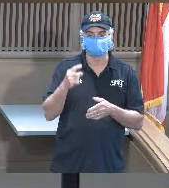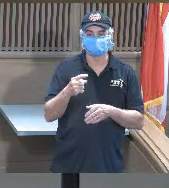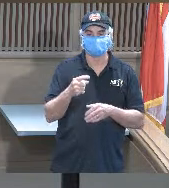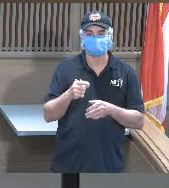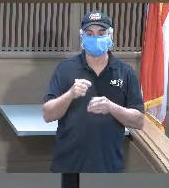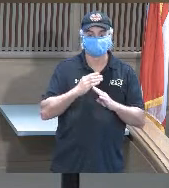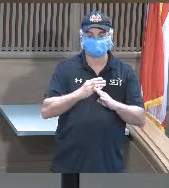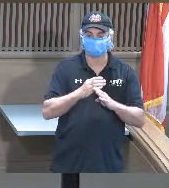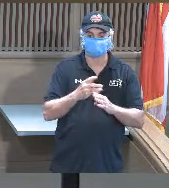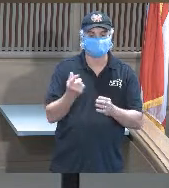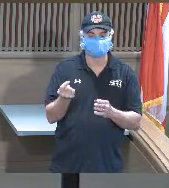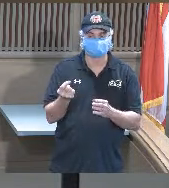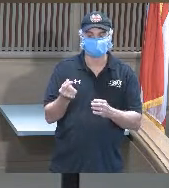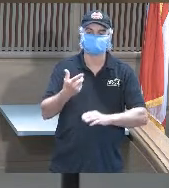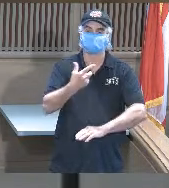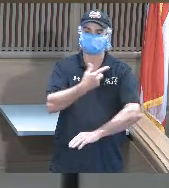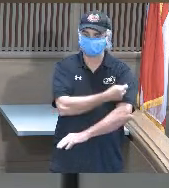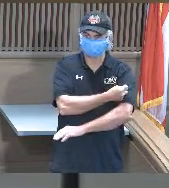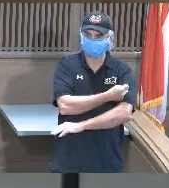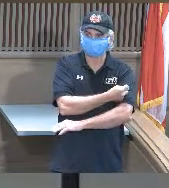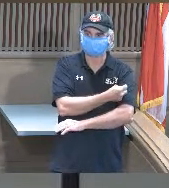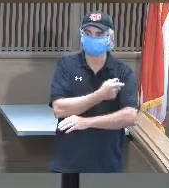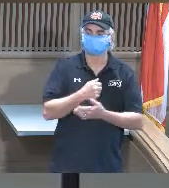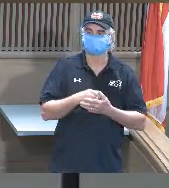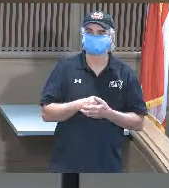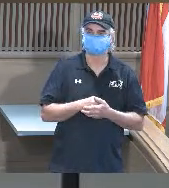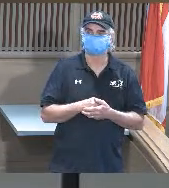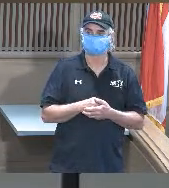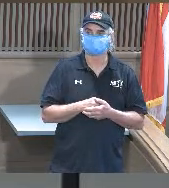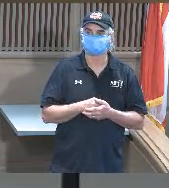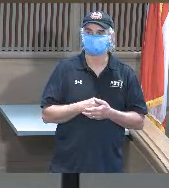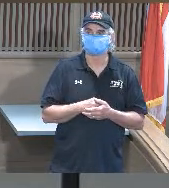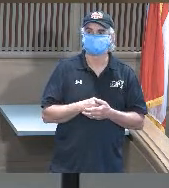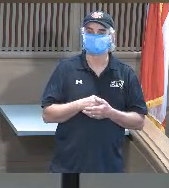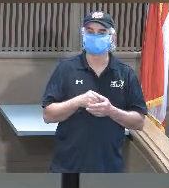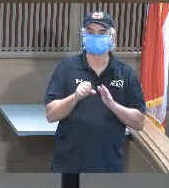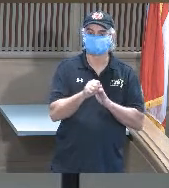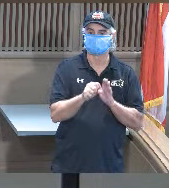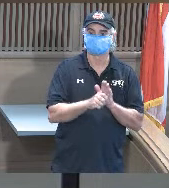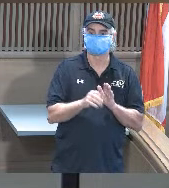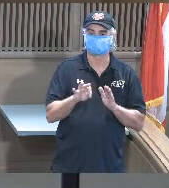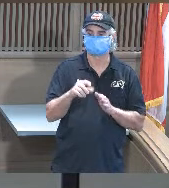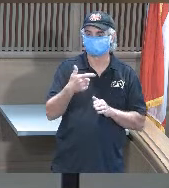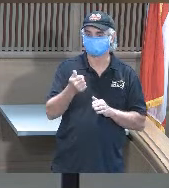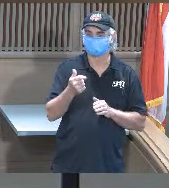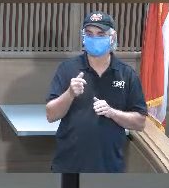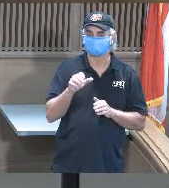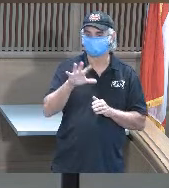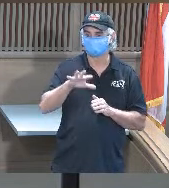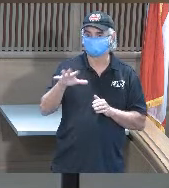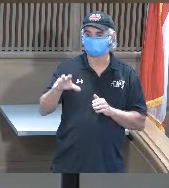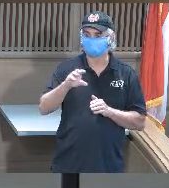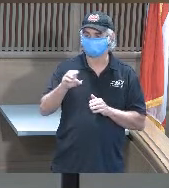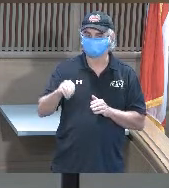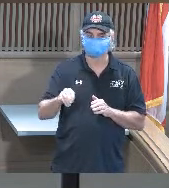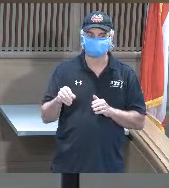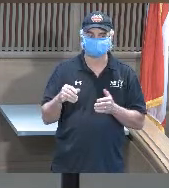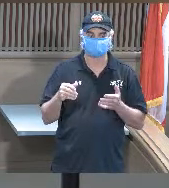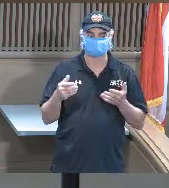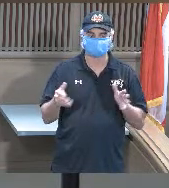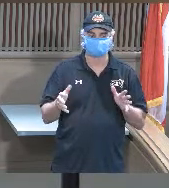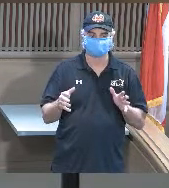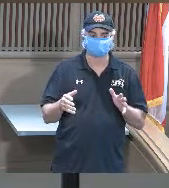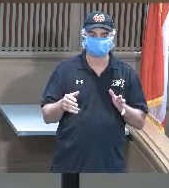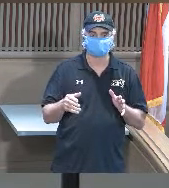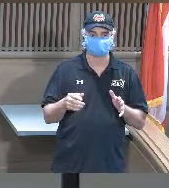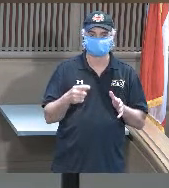infections. In the state of Georgia, 55% of people have decided that